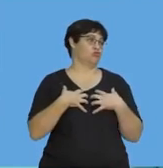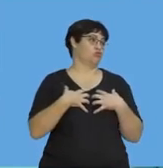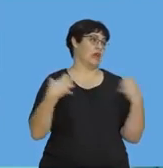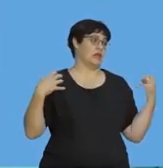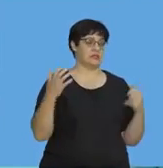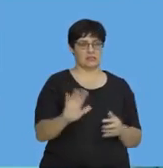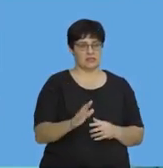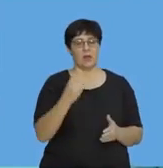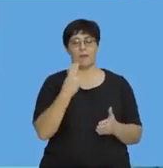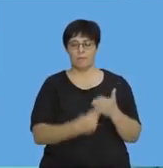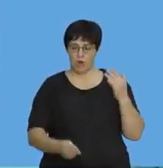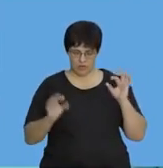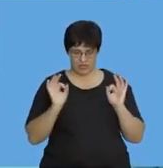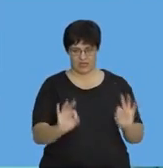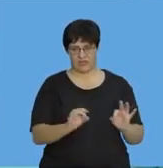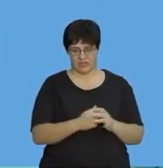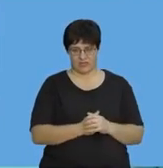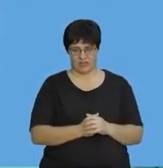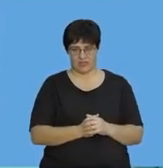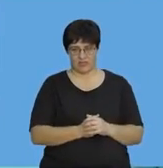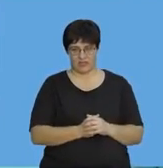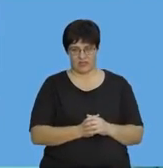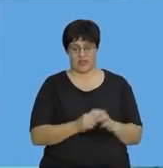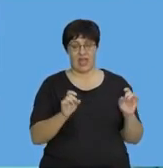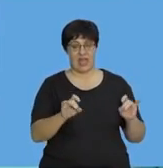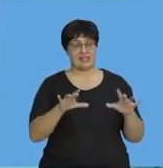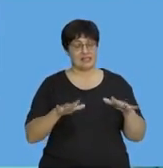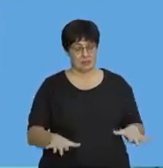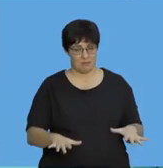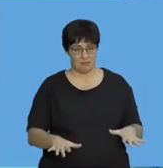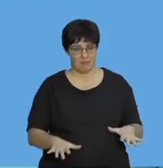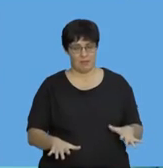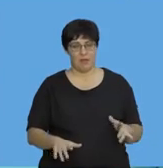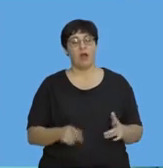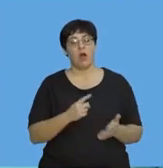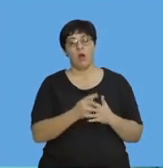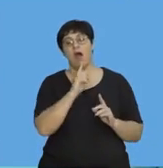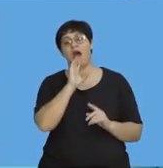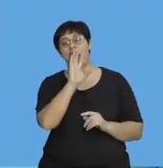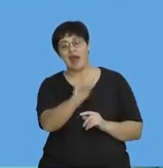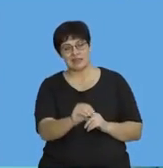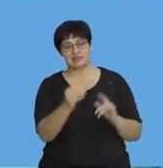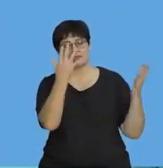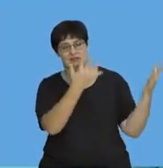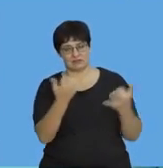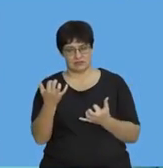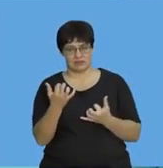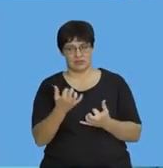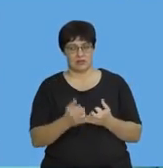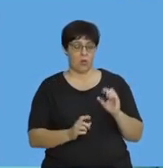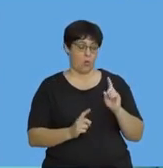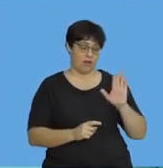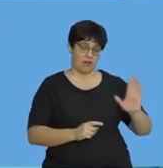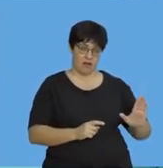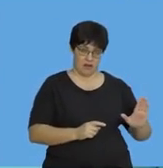Don't stress about it. Both are correct. In an exam, they will only ask you to work out the